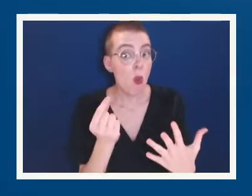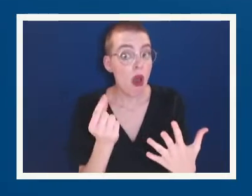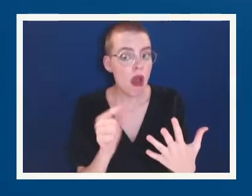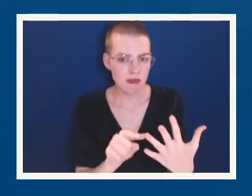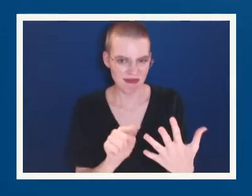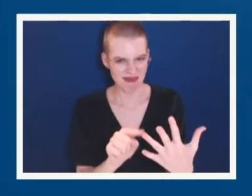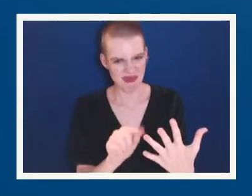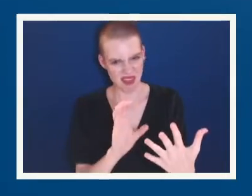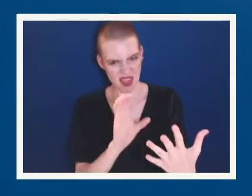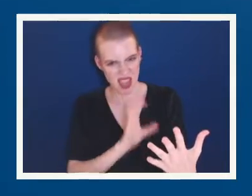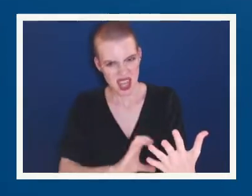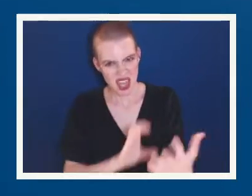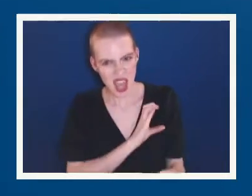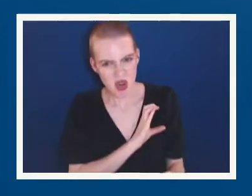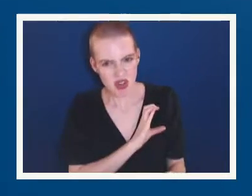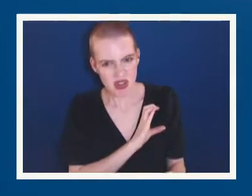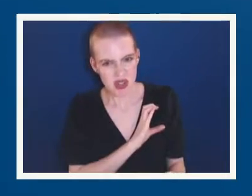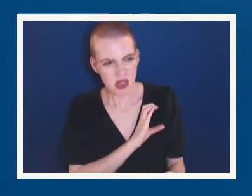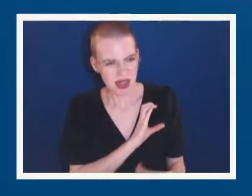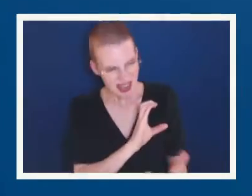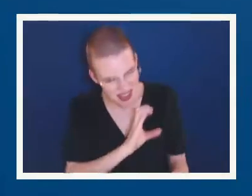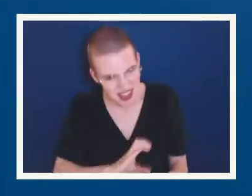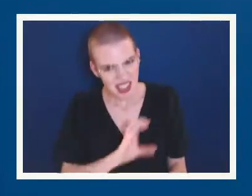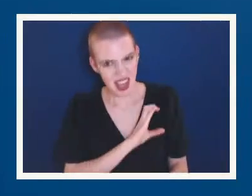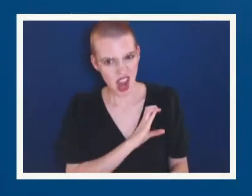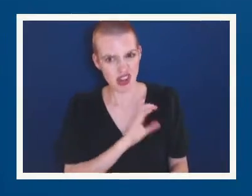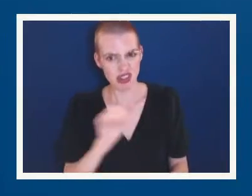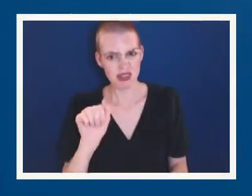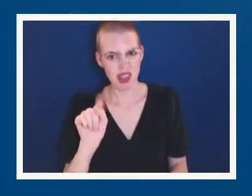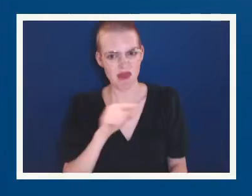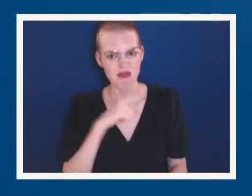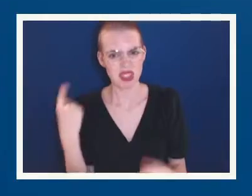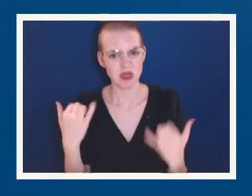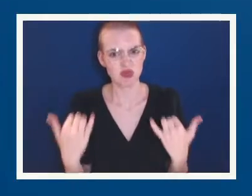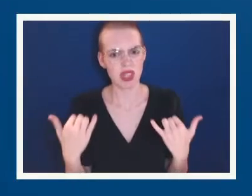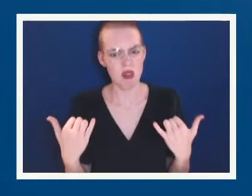Character. Character's on the ballot.